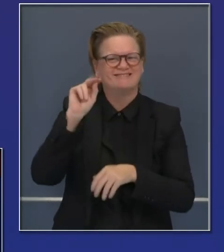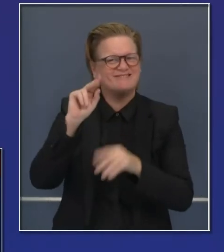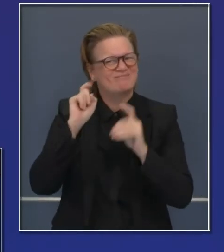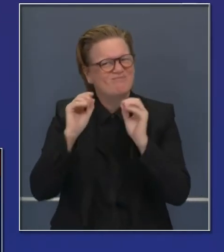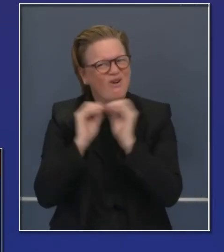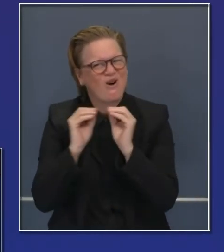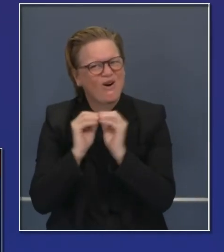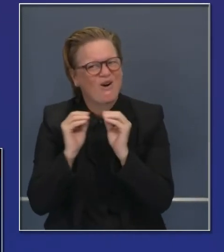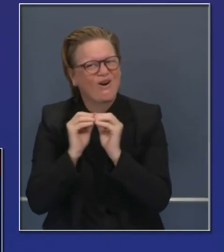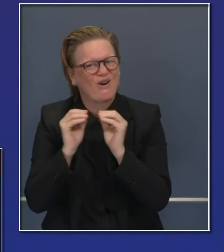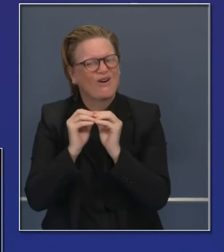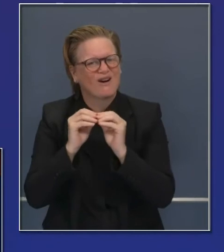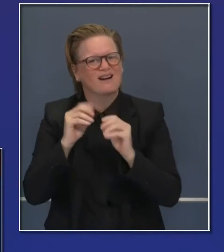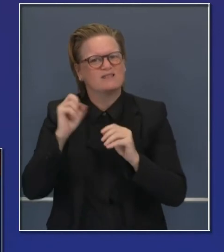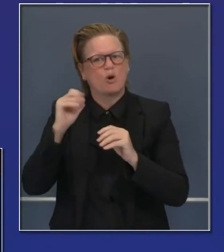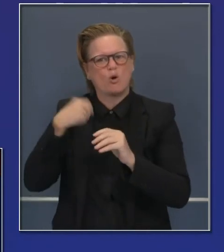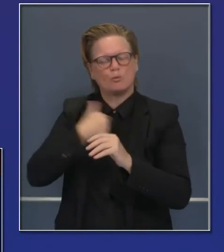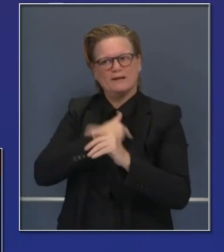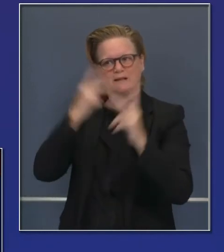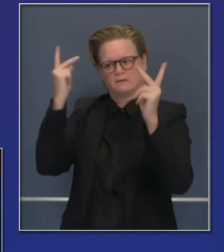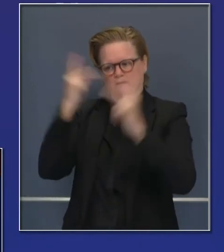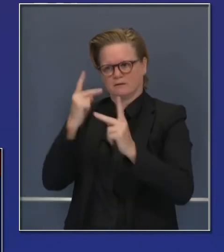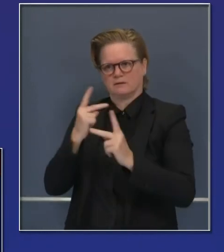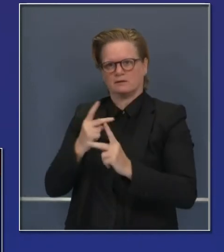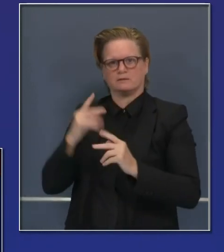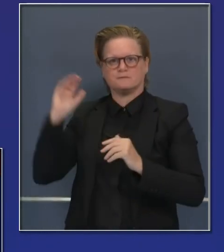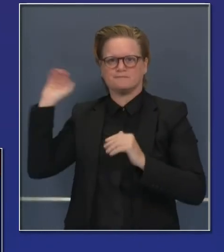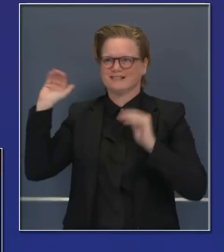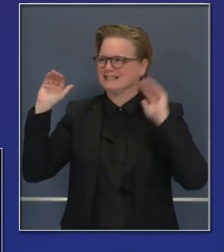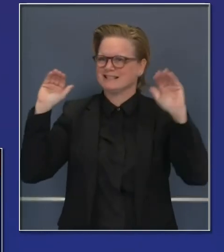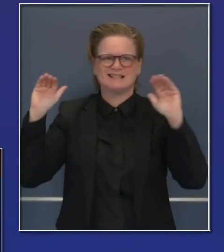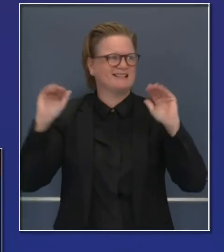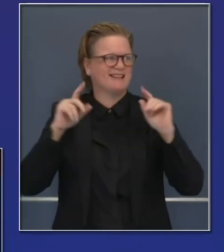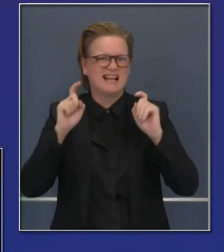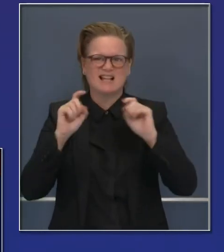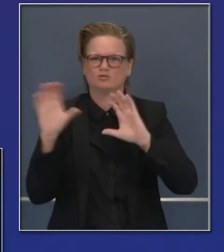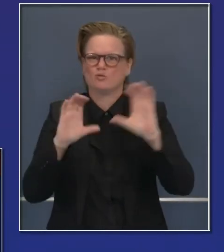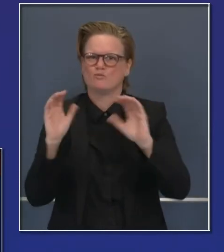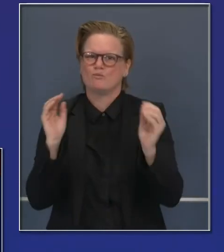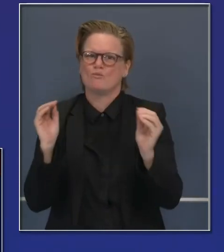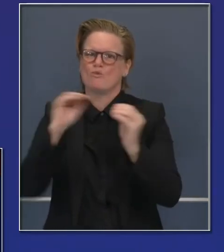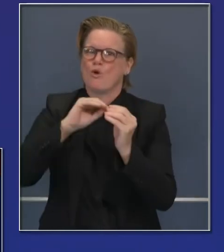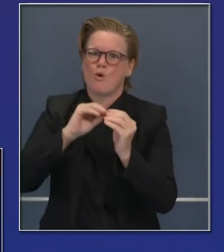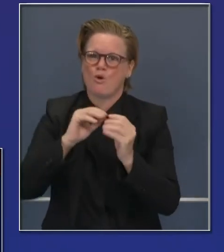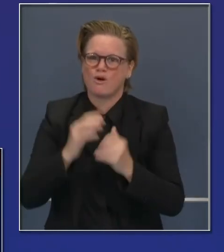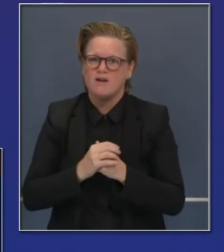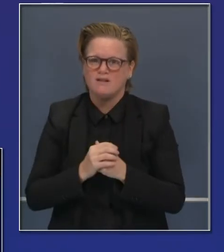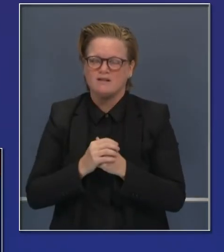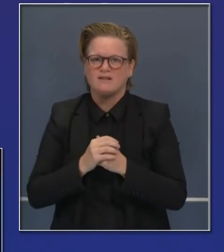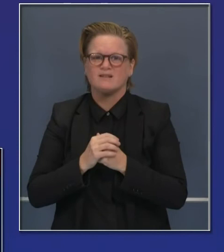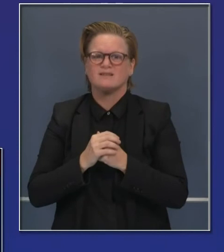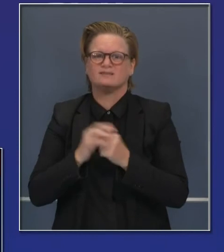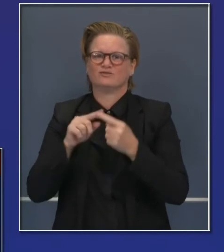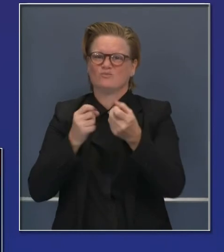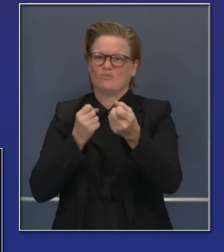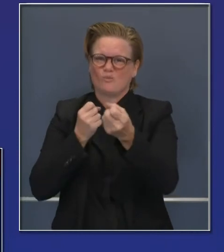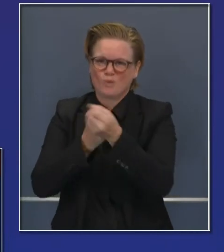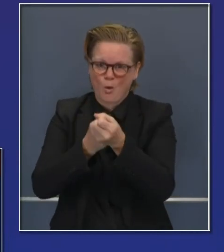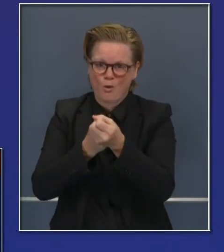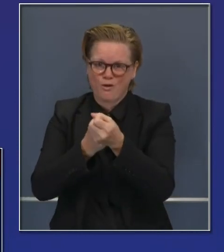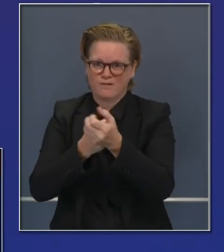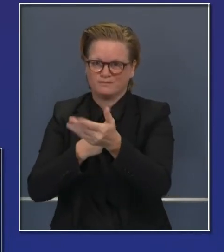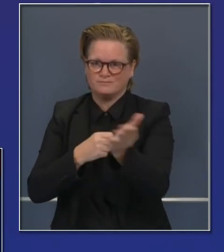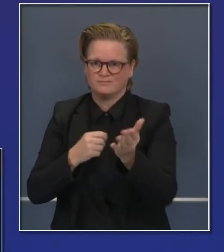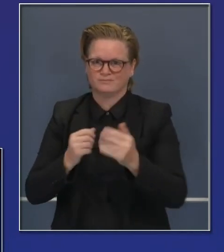do more, and we are committed to doing so. But I also am mindful of this, and I want to just